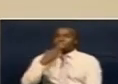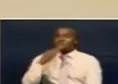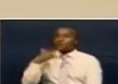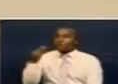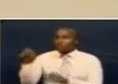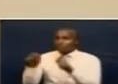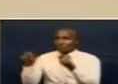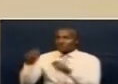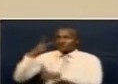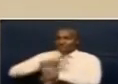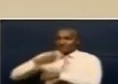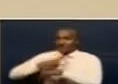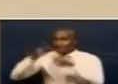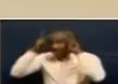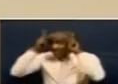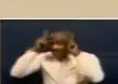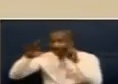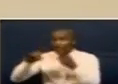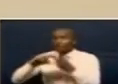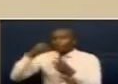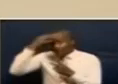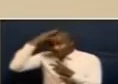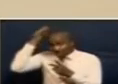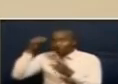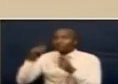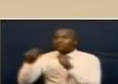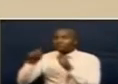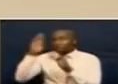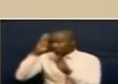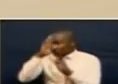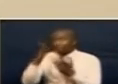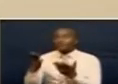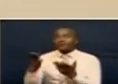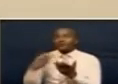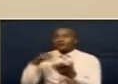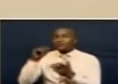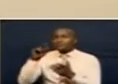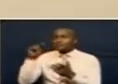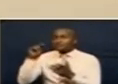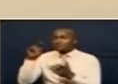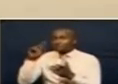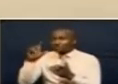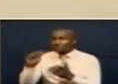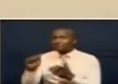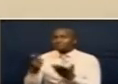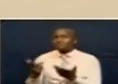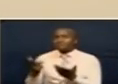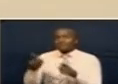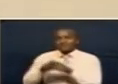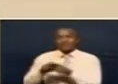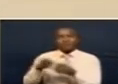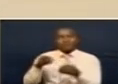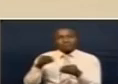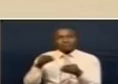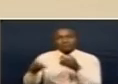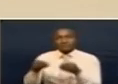Vihiga and part of Kakamega County, Wetangula, who controls Bungoma and Trans Nzoia, and Raila, who controls even Busia,